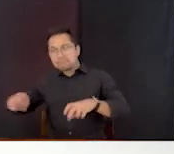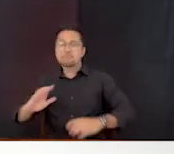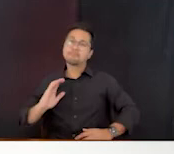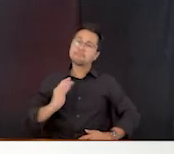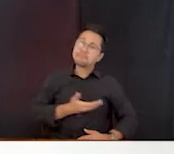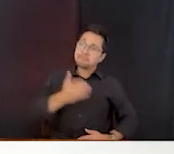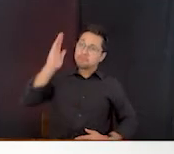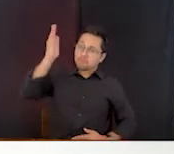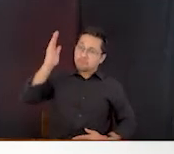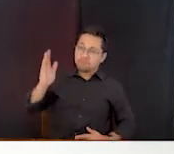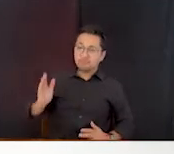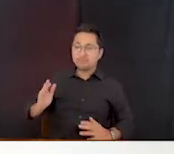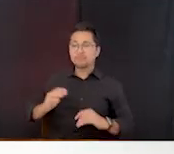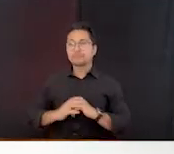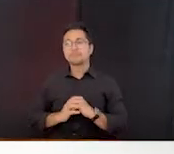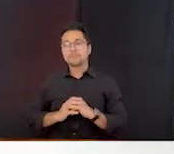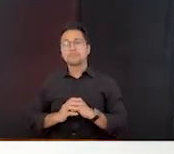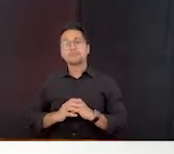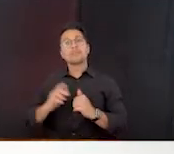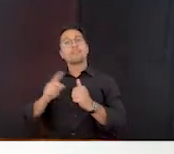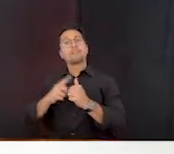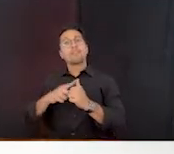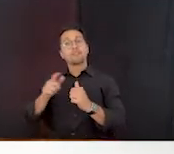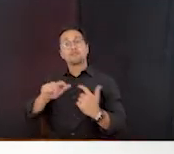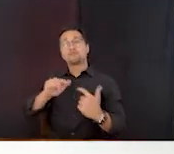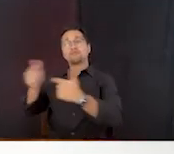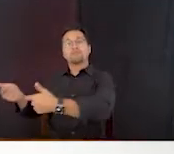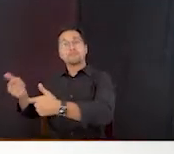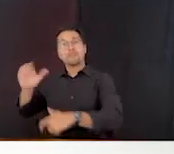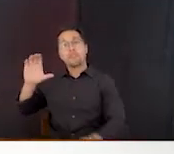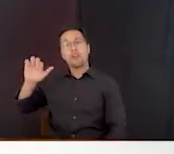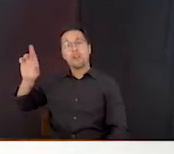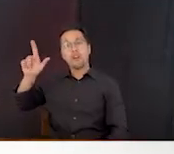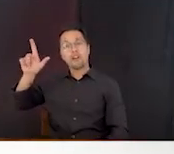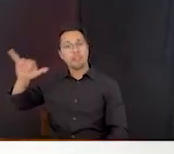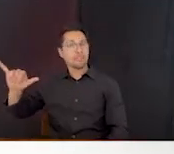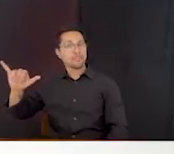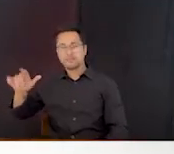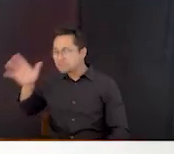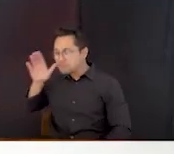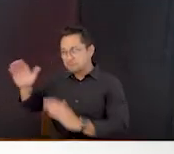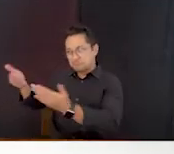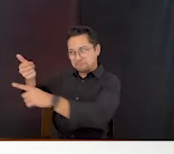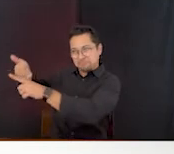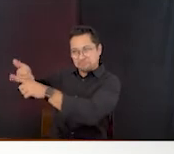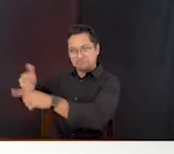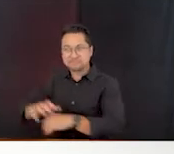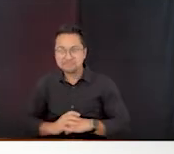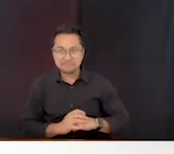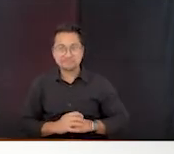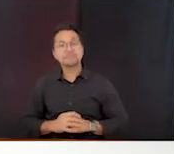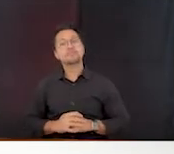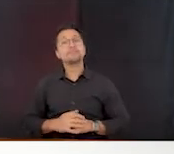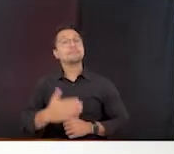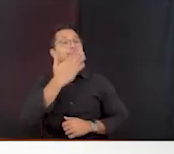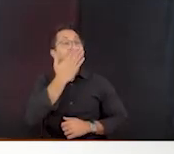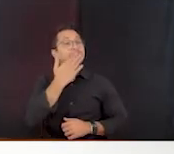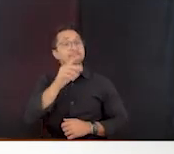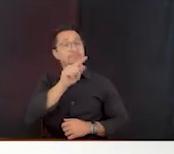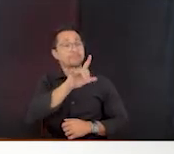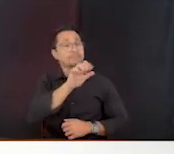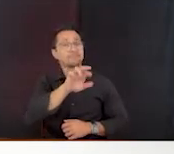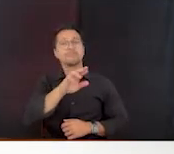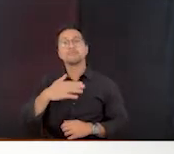All right, thank you, JR, and hello to everyone who's here and those who are watching online. So we're gonna get started introducing